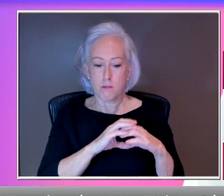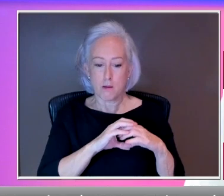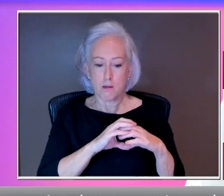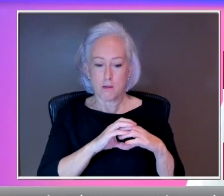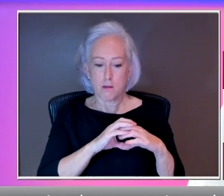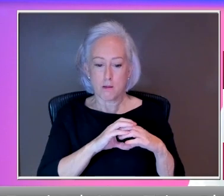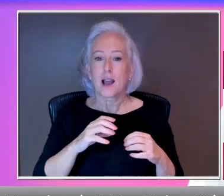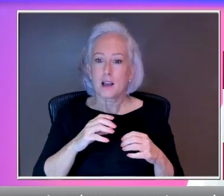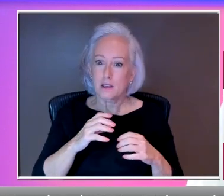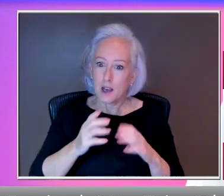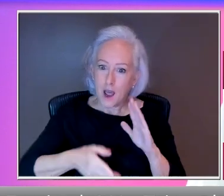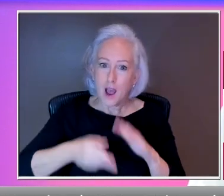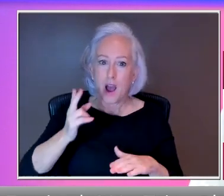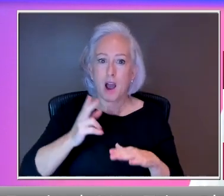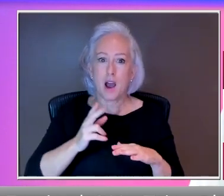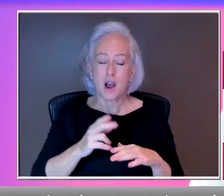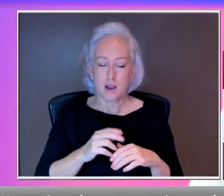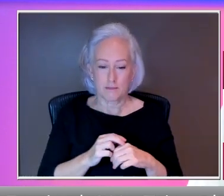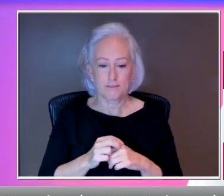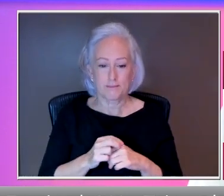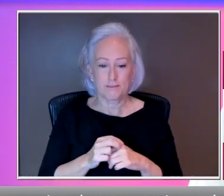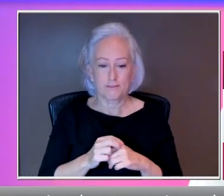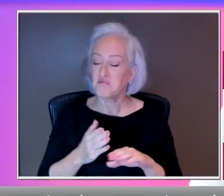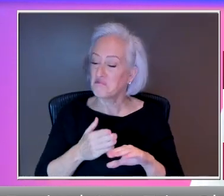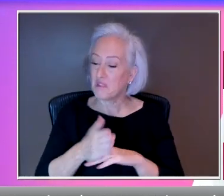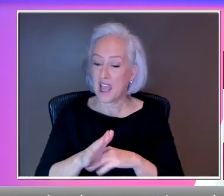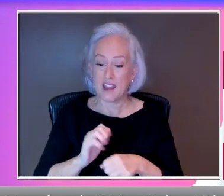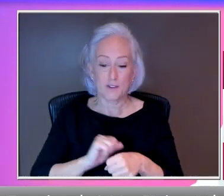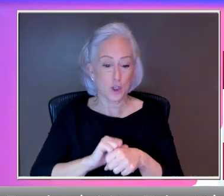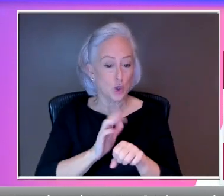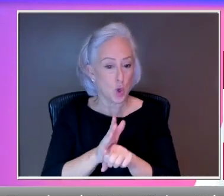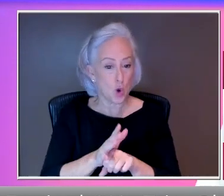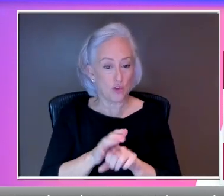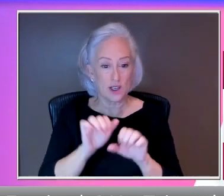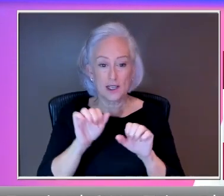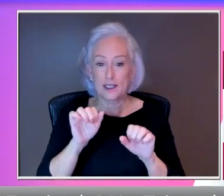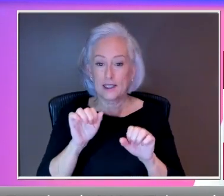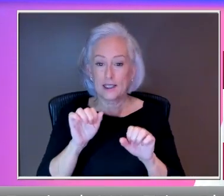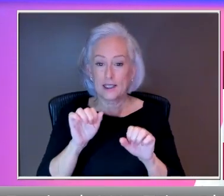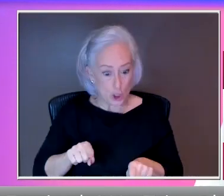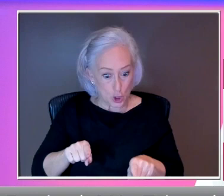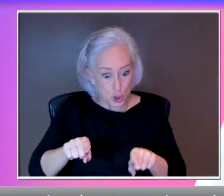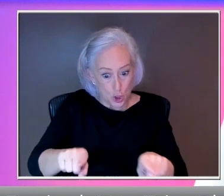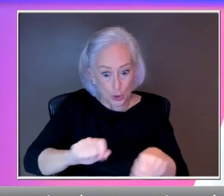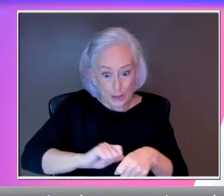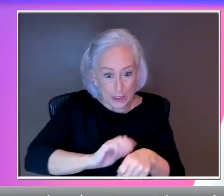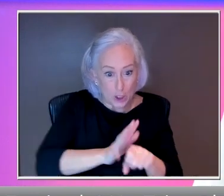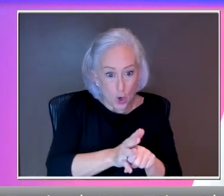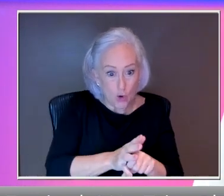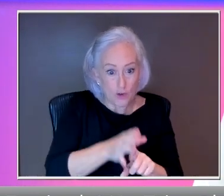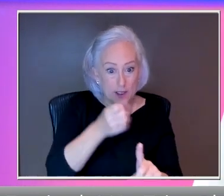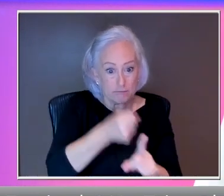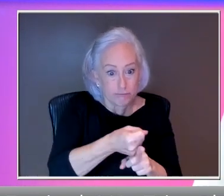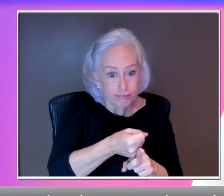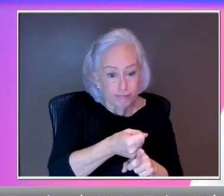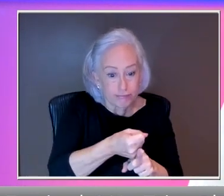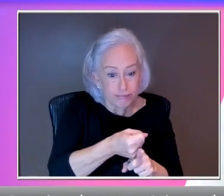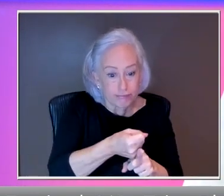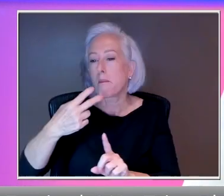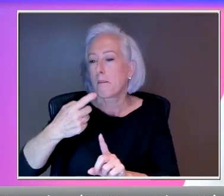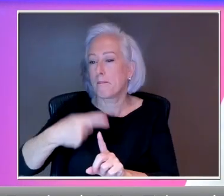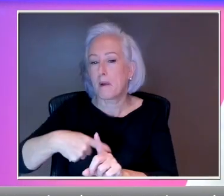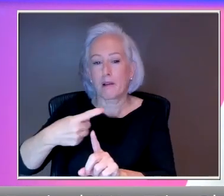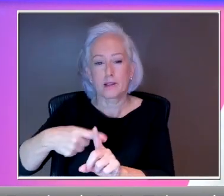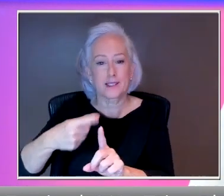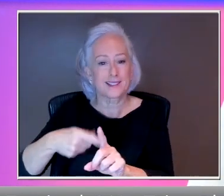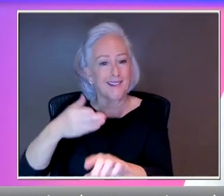after COVID. And it can be as soon as, it can be actively during COVID or shortly after. It can be months after the COVID infection.